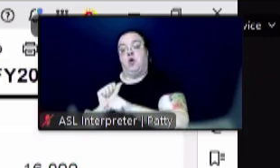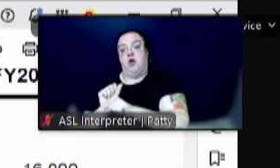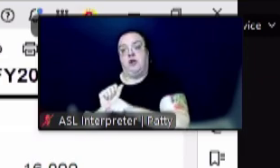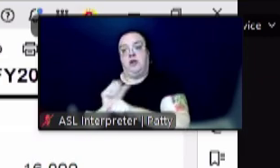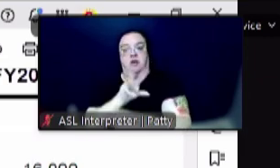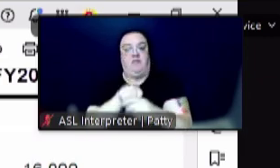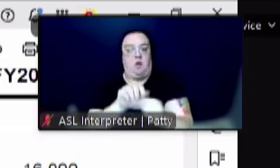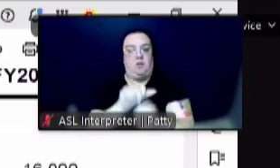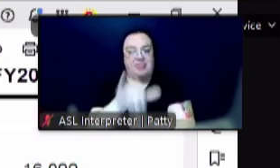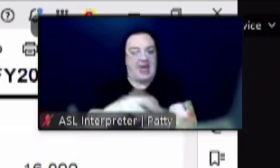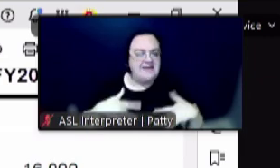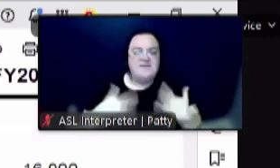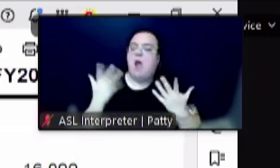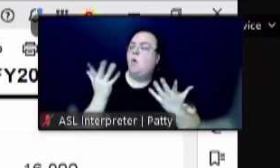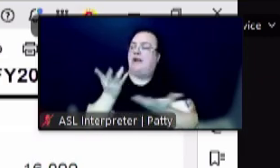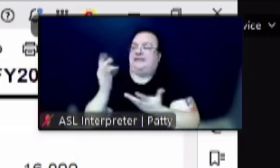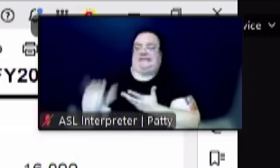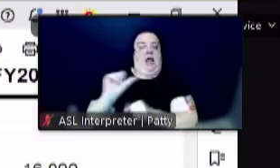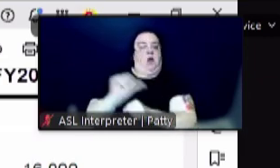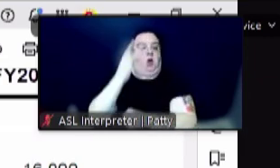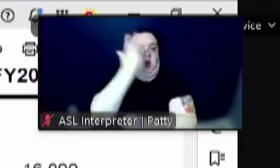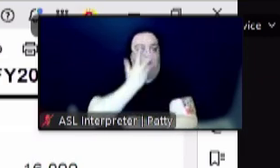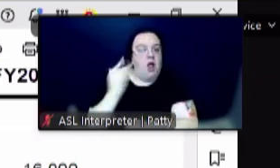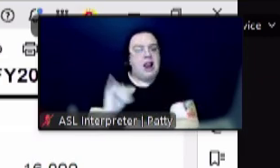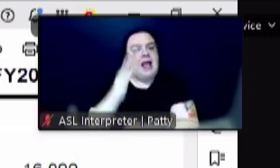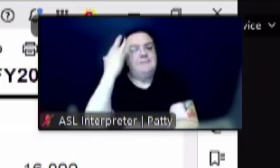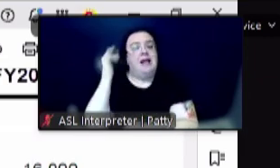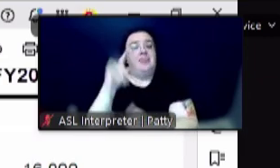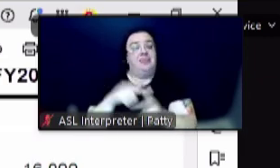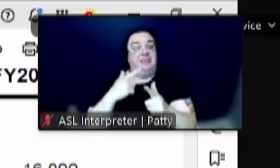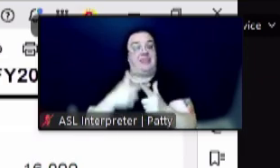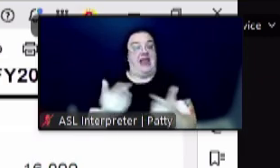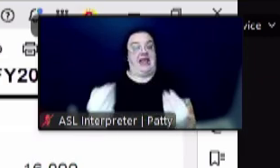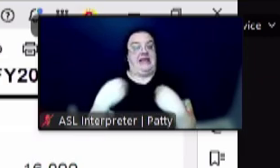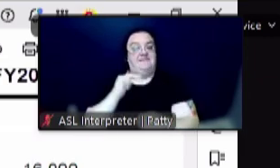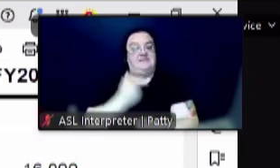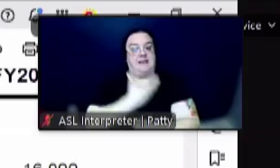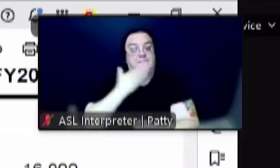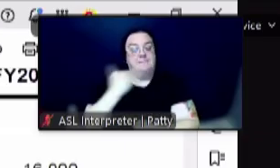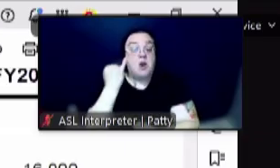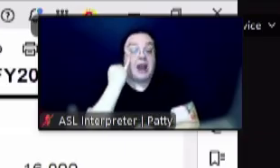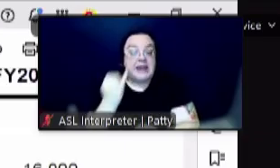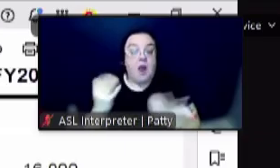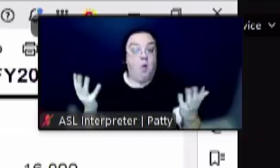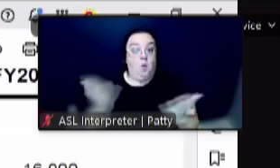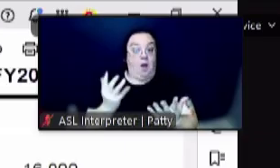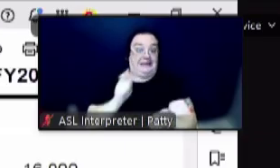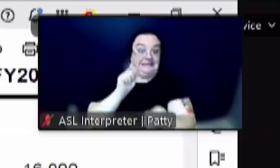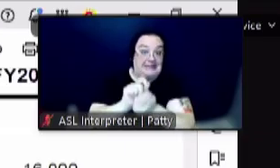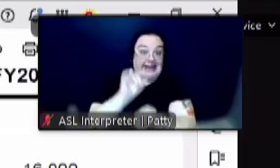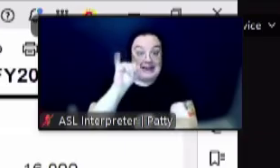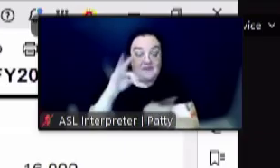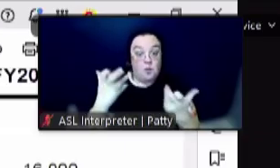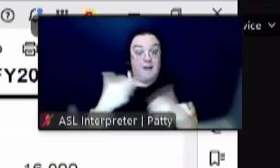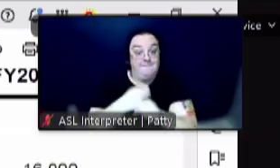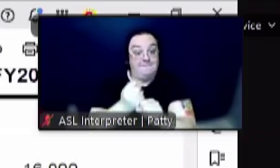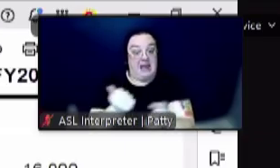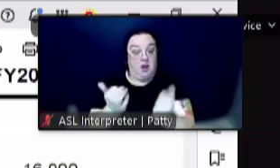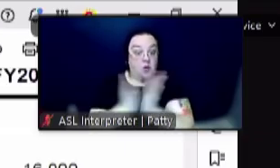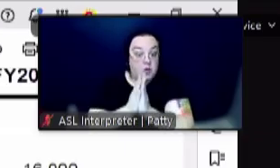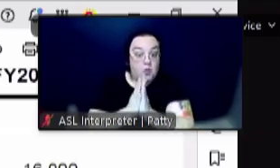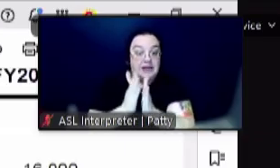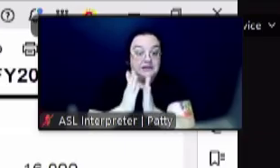does that look like? Right. Because then we have a better idea of what actually, if we wanted to make requests outside to